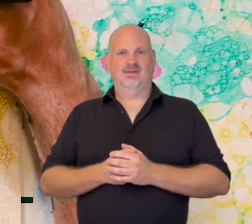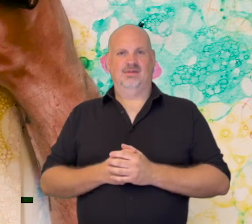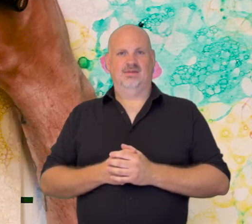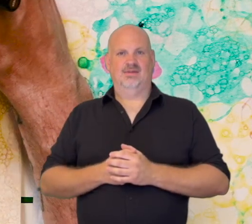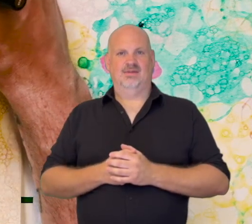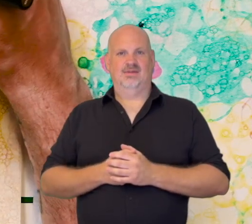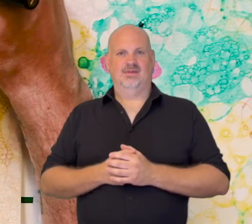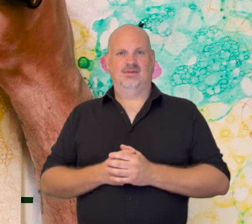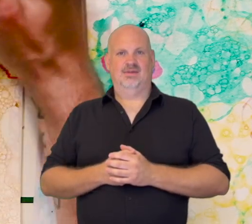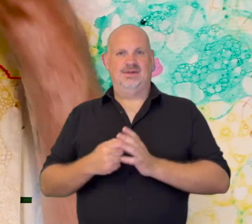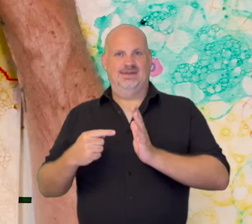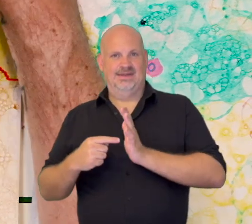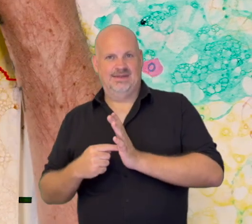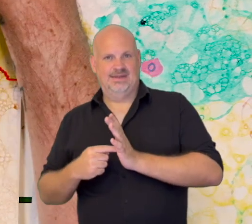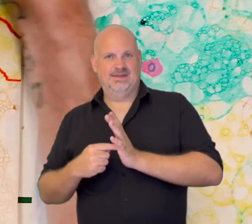FLOAT.